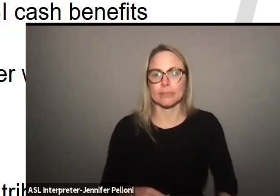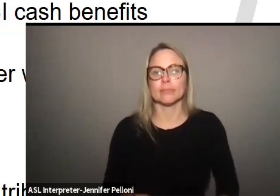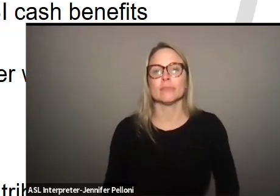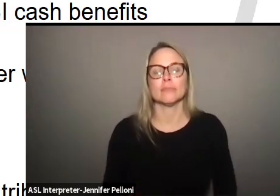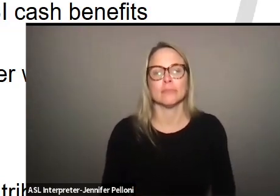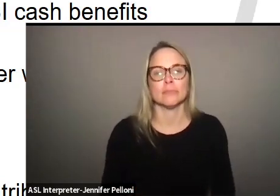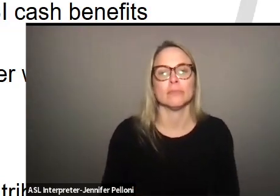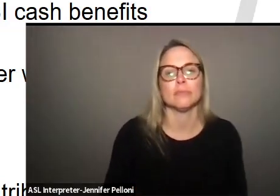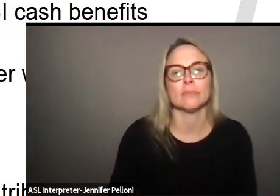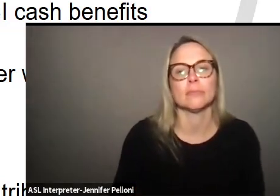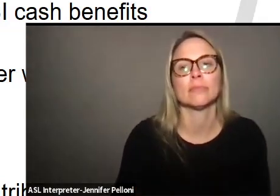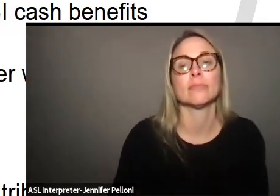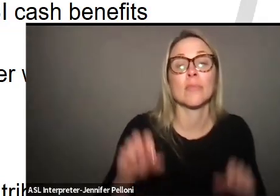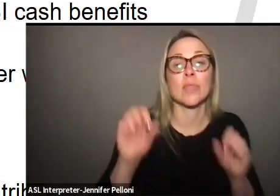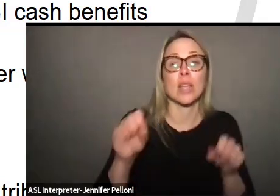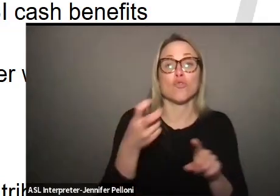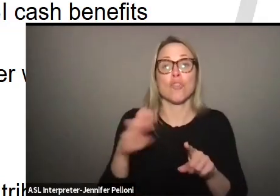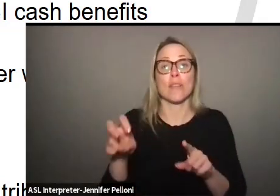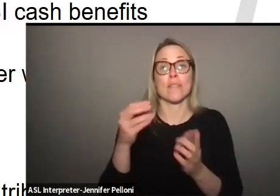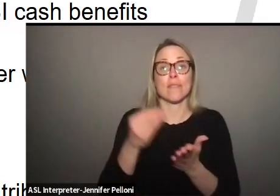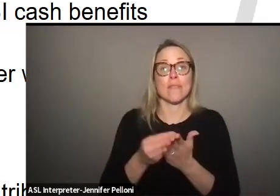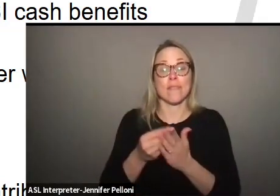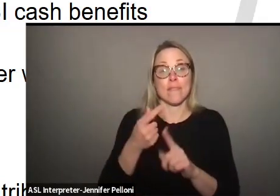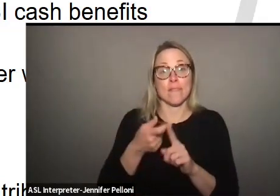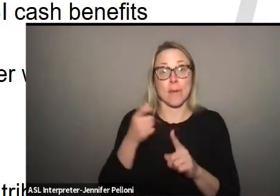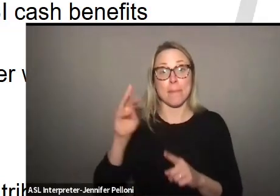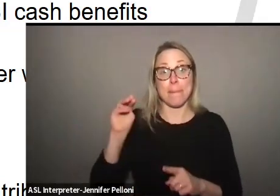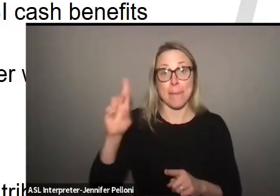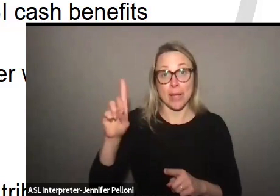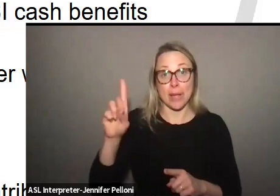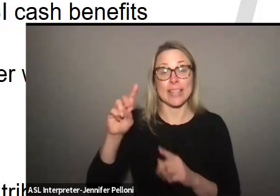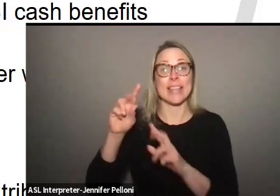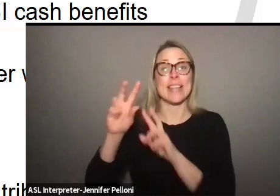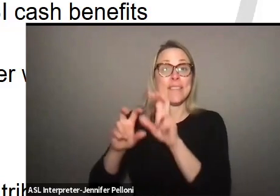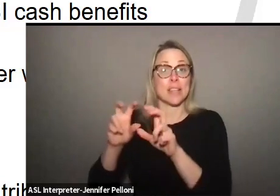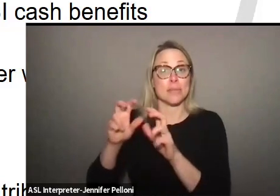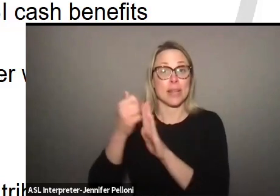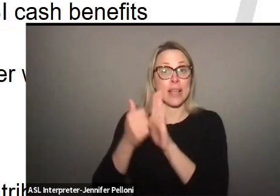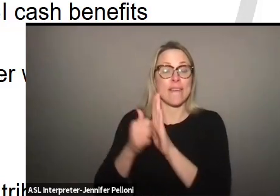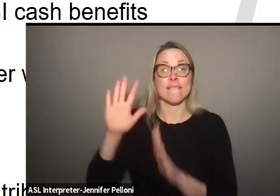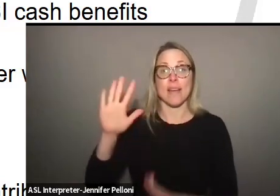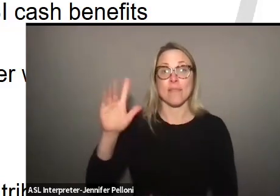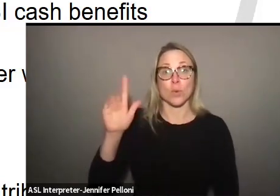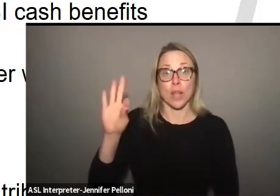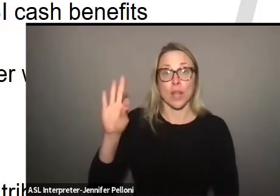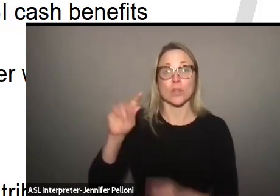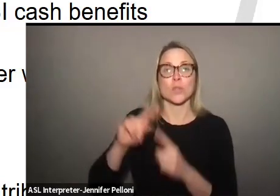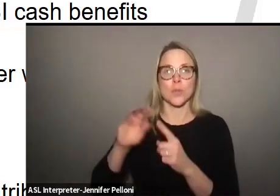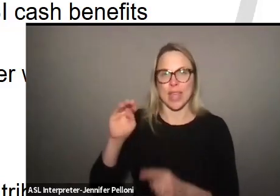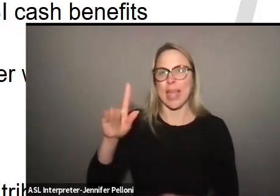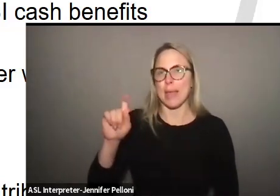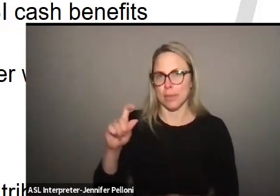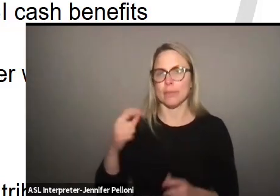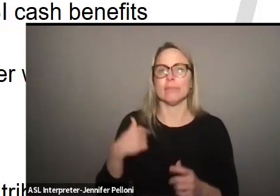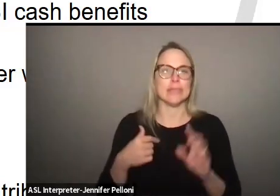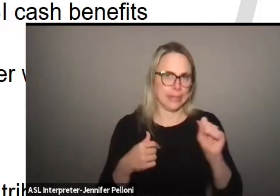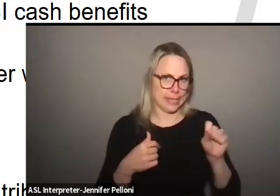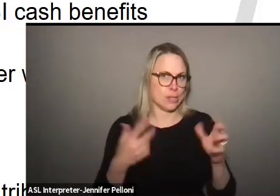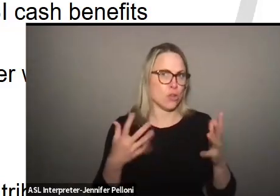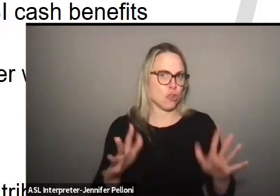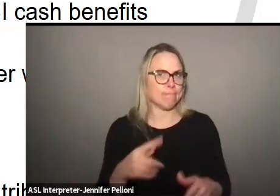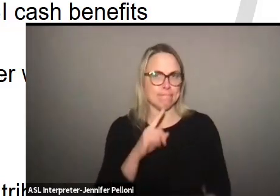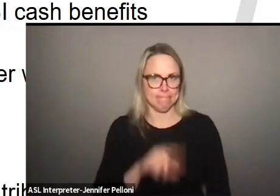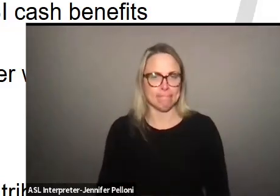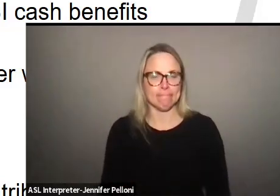Okay. Can you transfer funds from a Maryland investment account 529 to the ABLE account? Yes, you